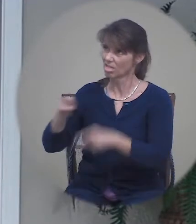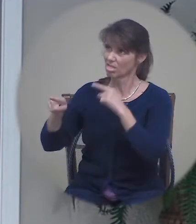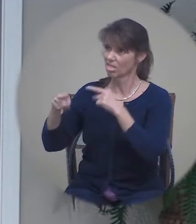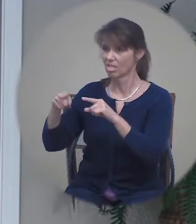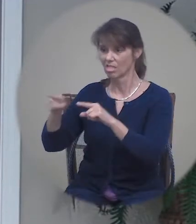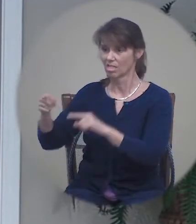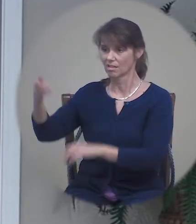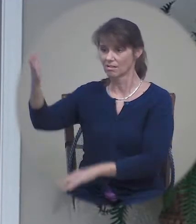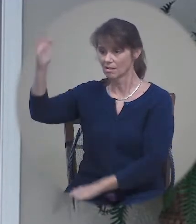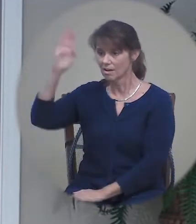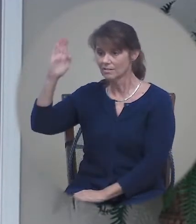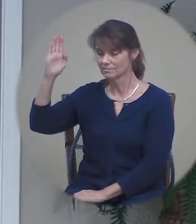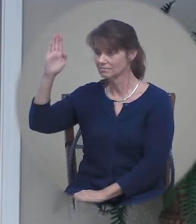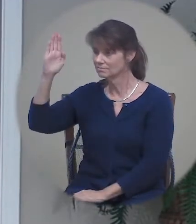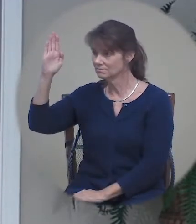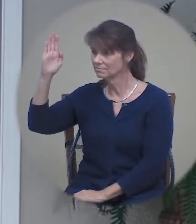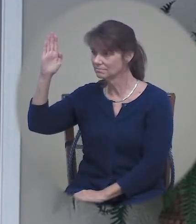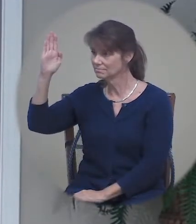petition out.